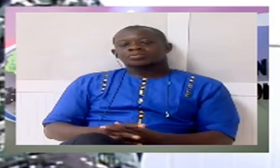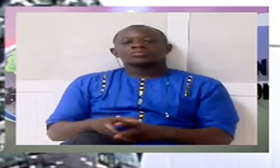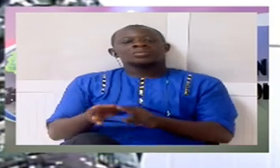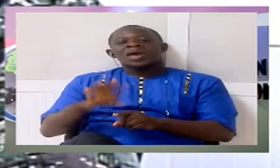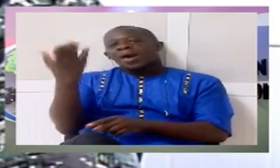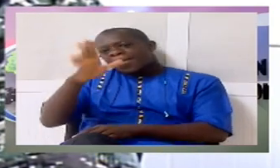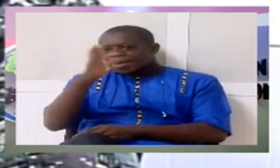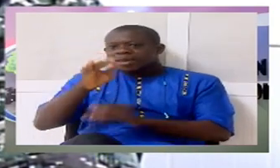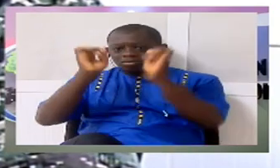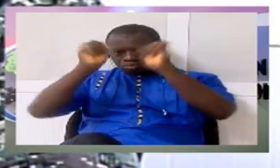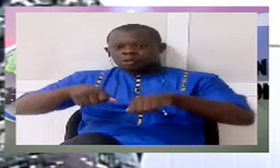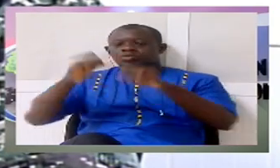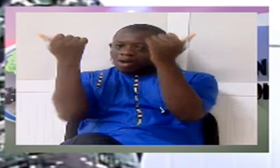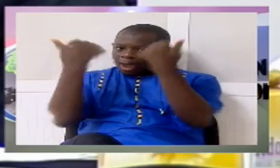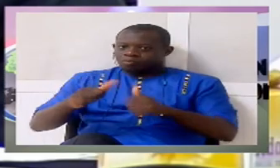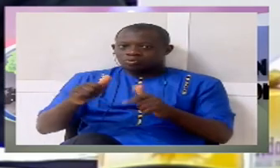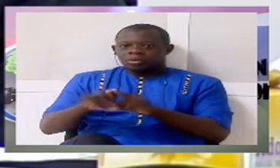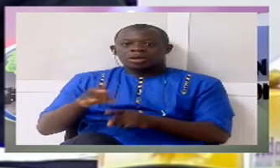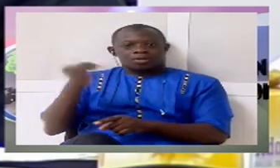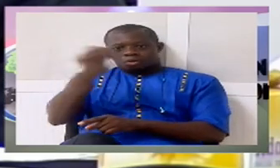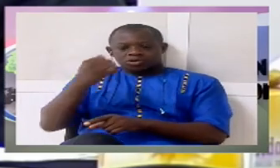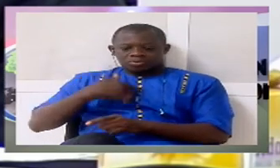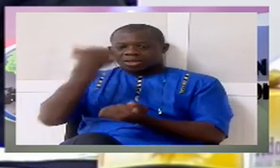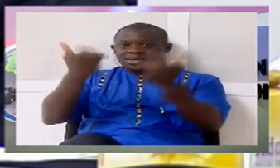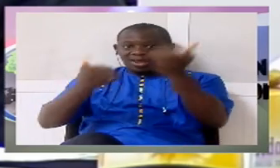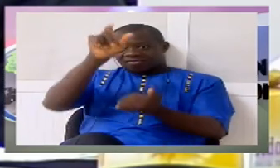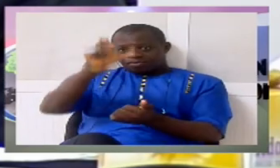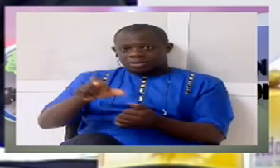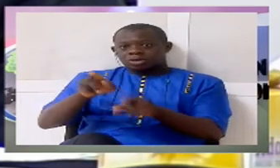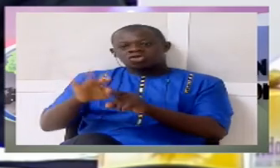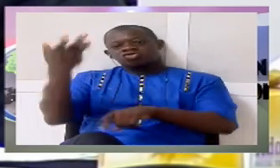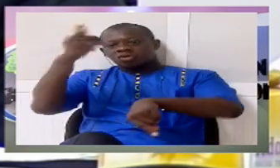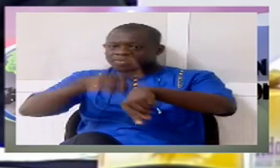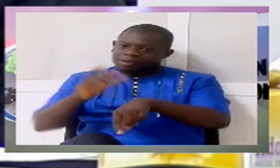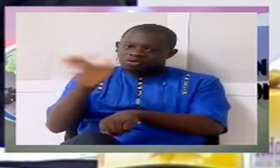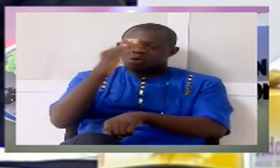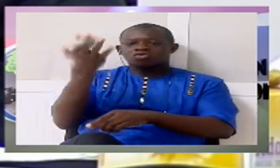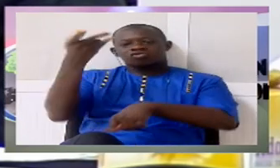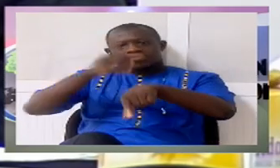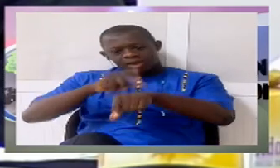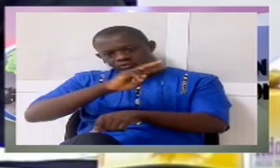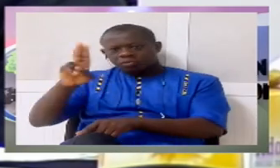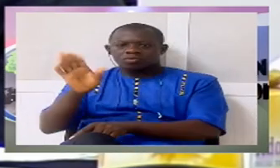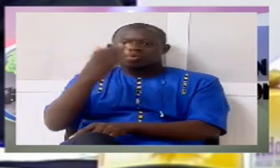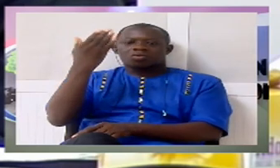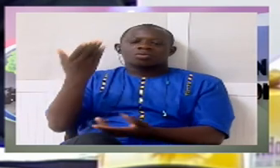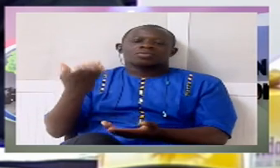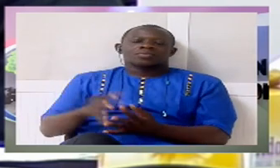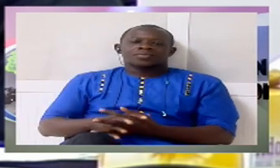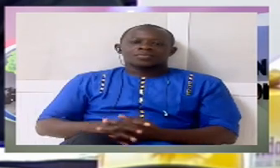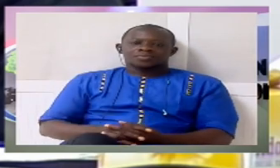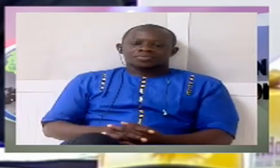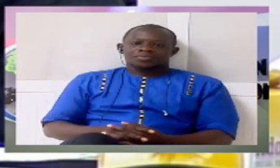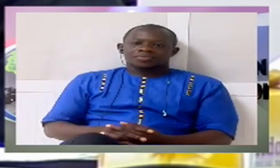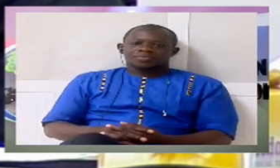ne convoy. Could be when I was not in the convoy because I was a driver. Sometimes I go with the convoy, at other